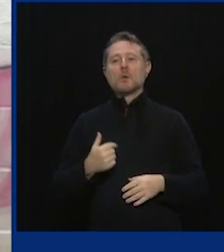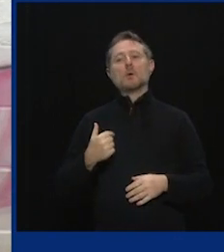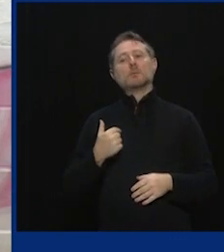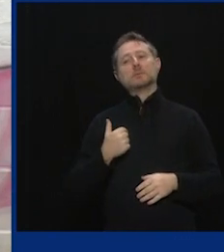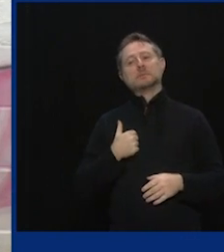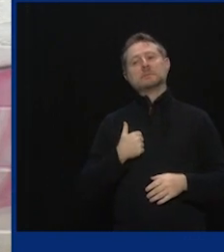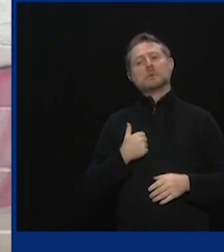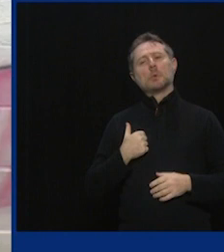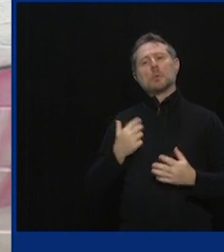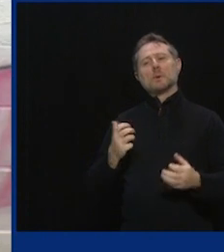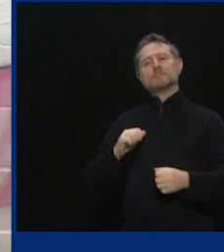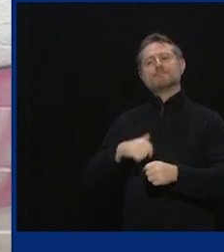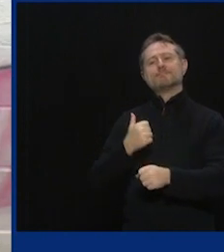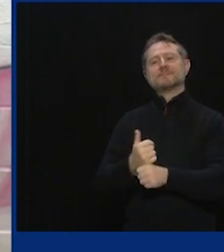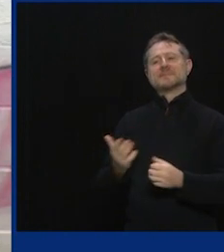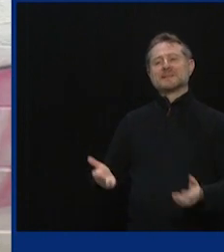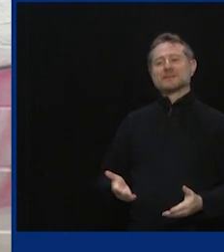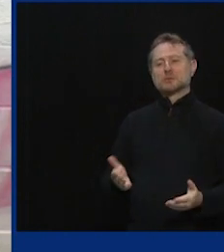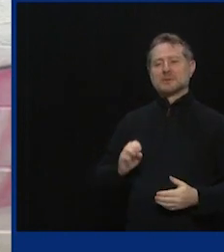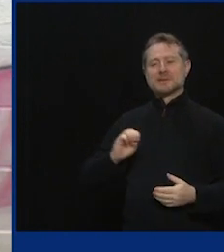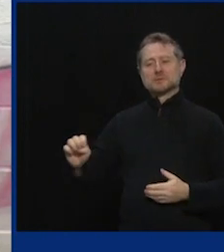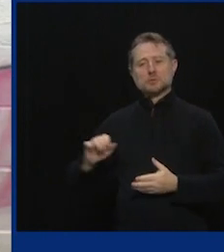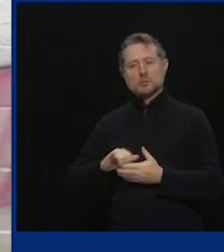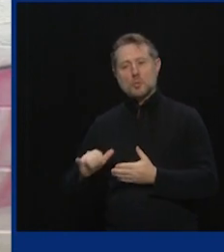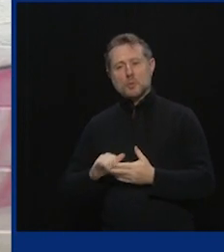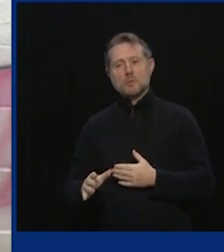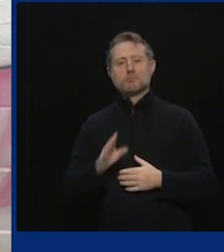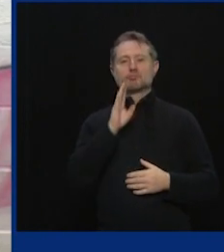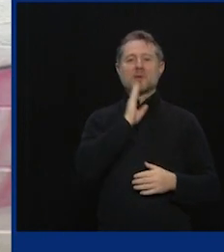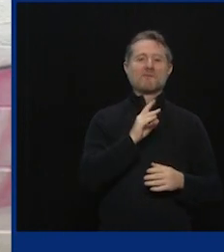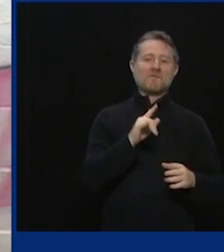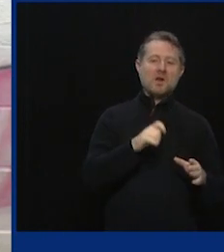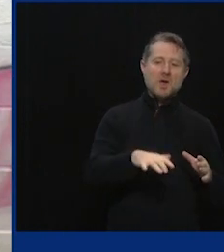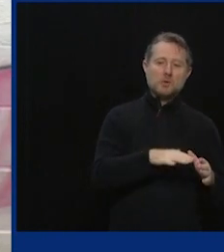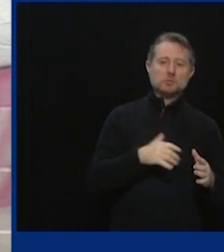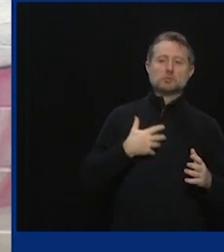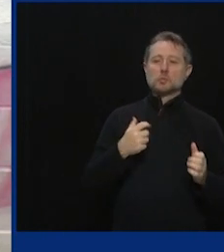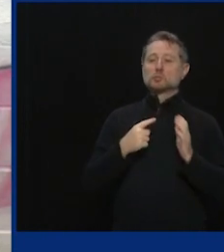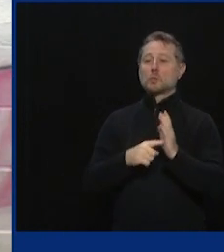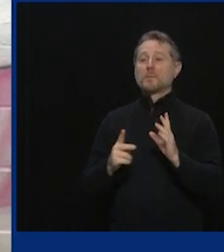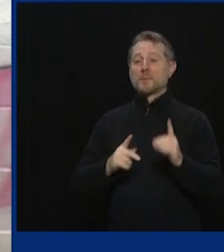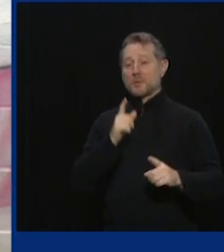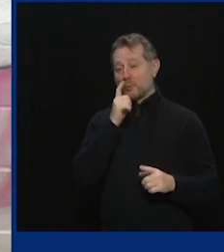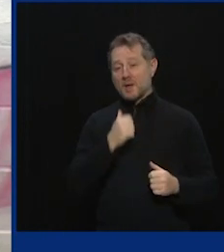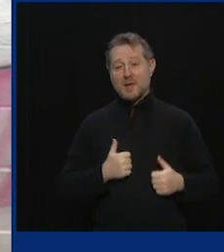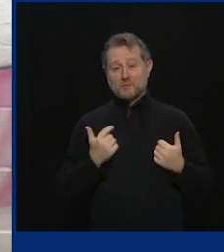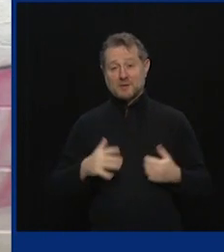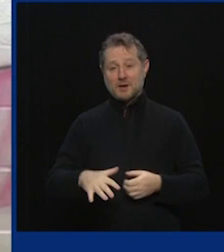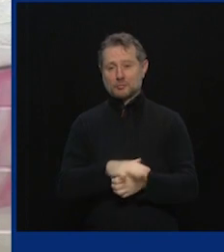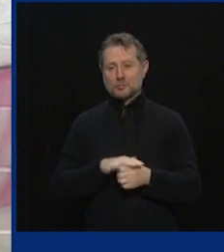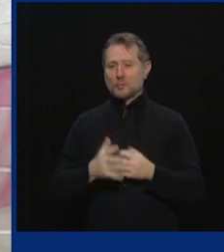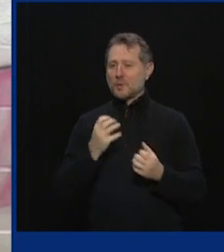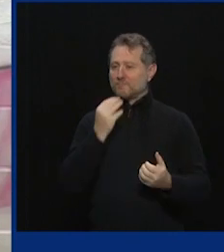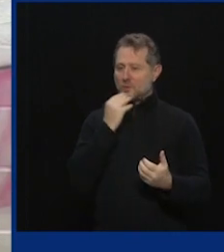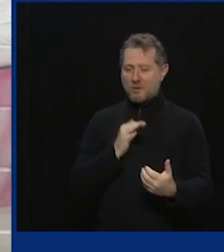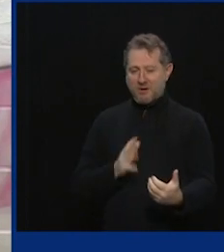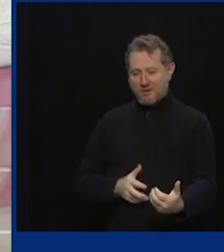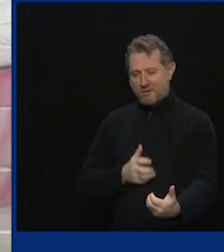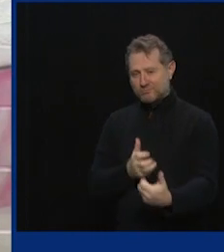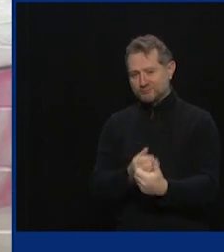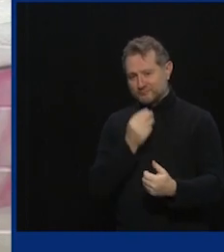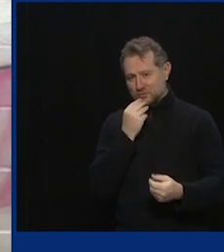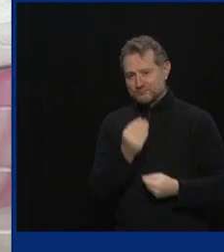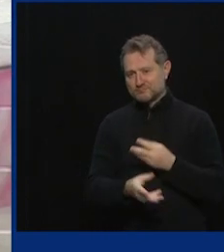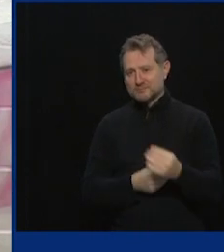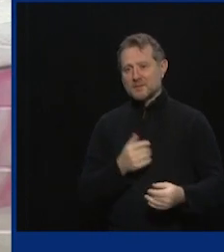New York and hopefully the Brownsville community that will reflect the people, the character of that community, and let people know that there's great things going